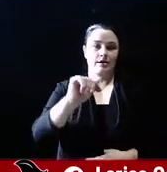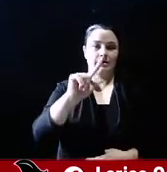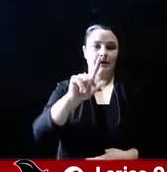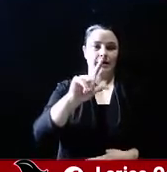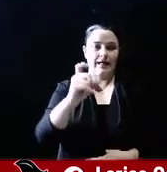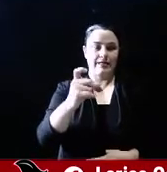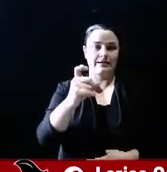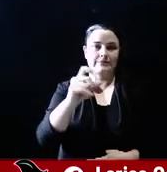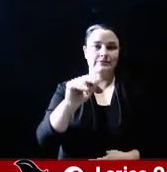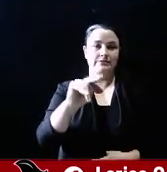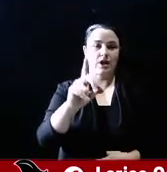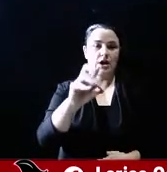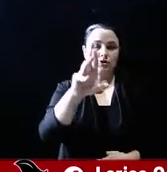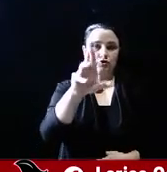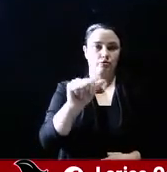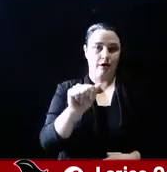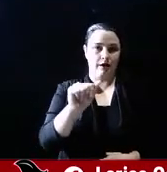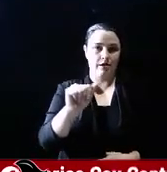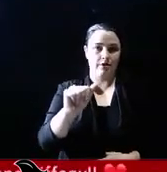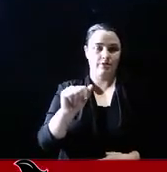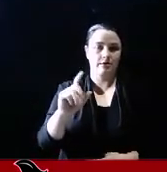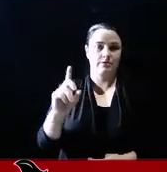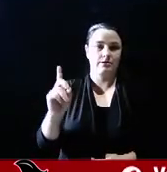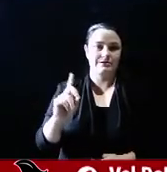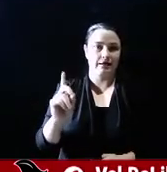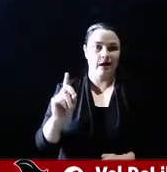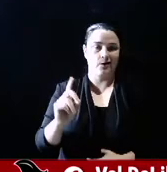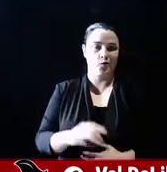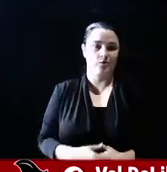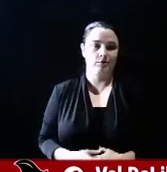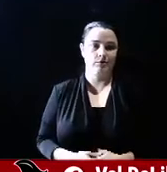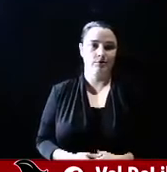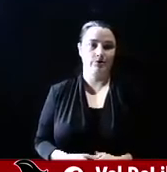Alexandra Nicholas Delgado.